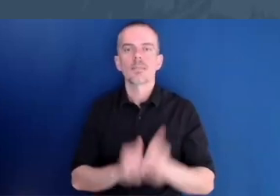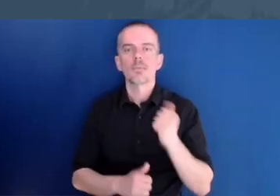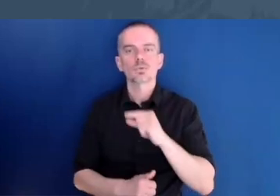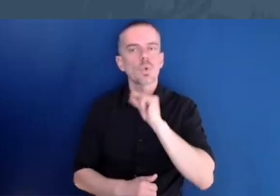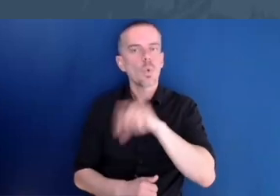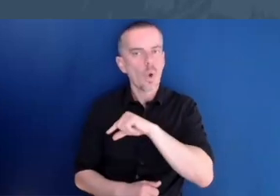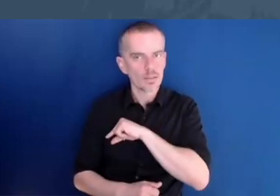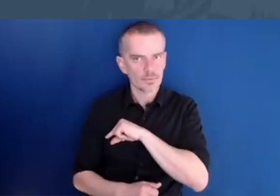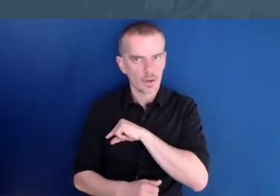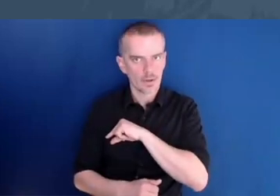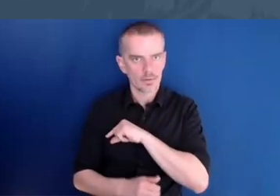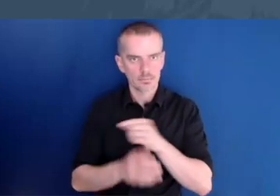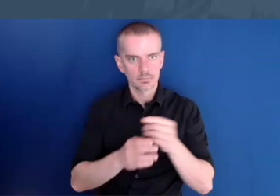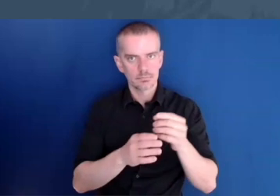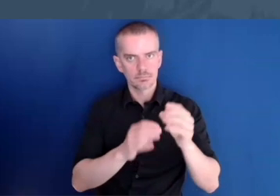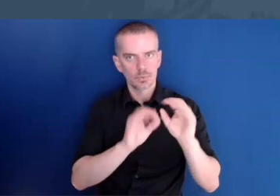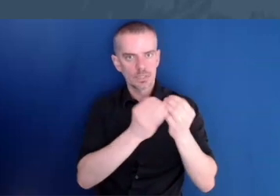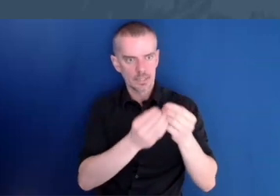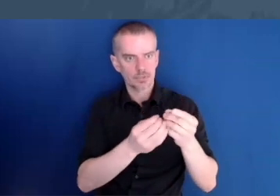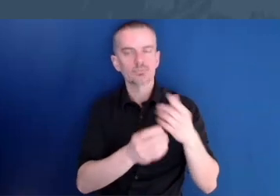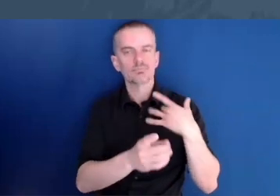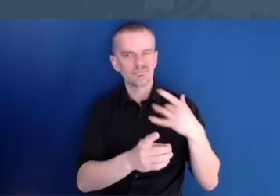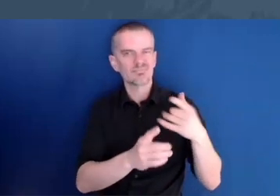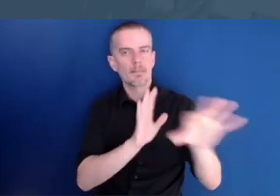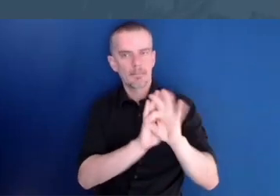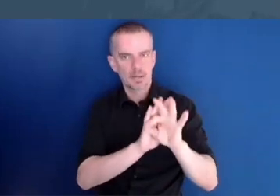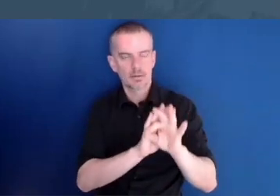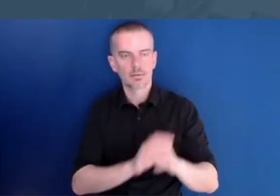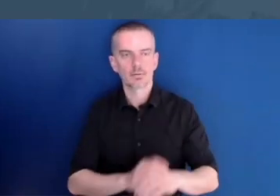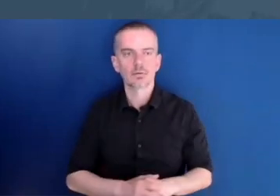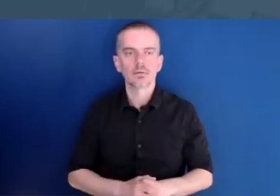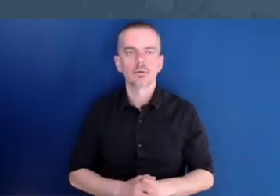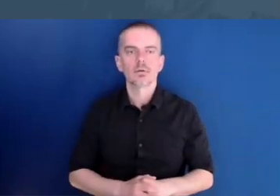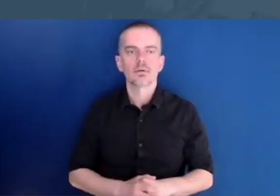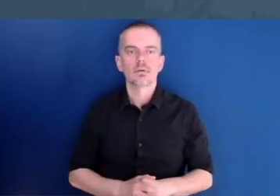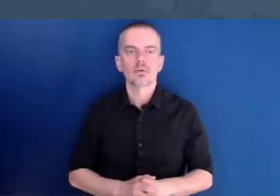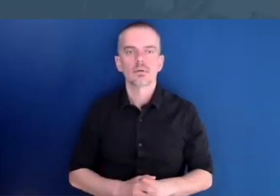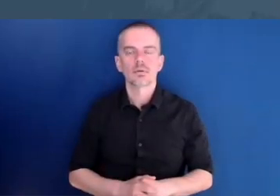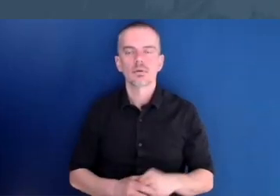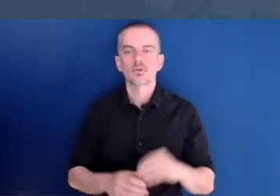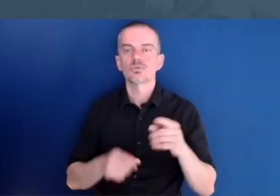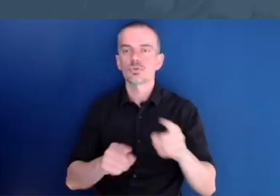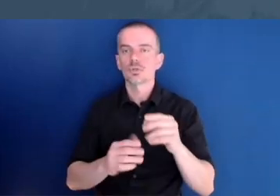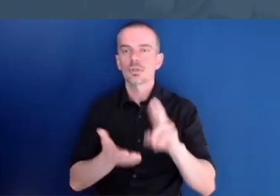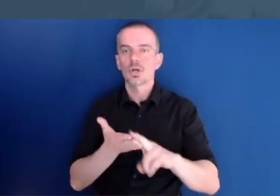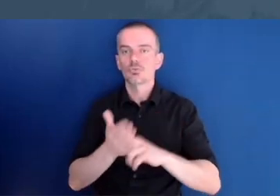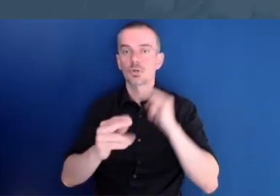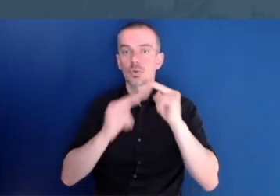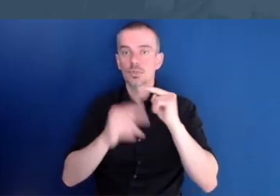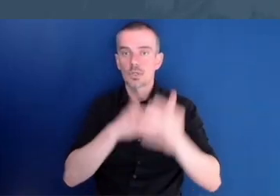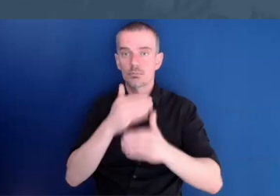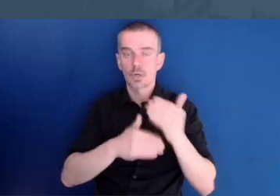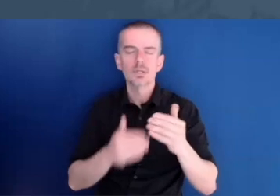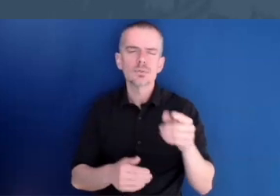is selected generally, right? And in the contract negotiation process, you